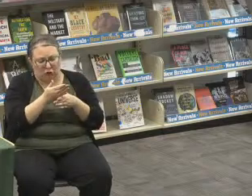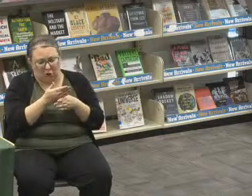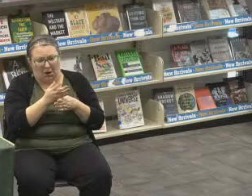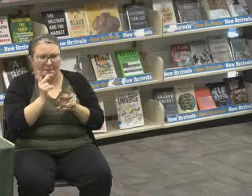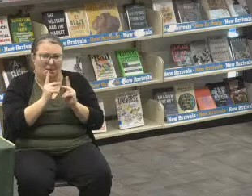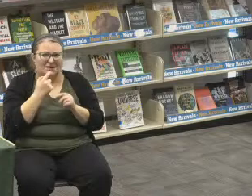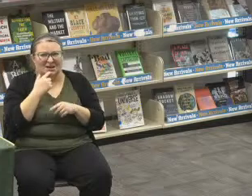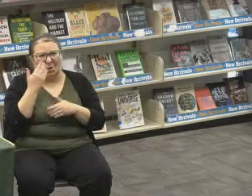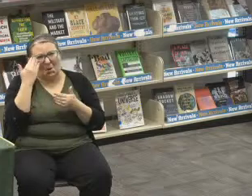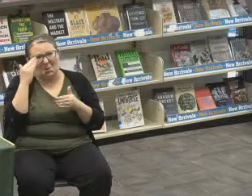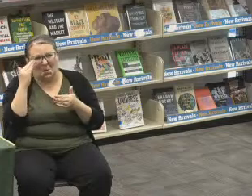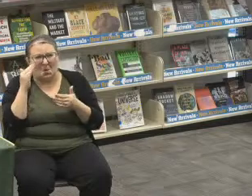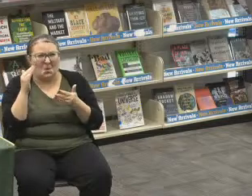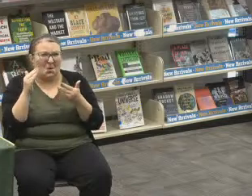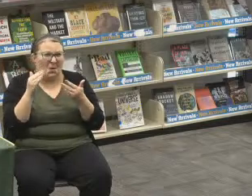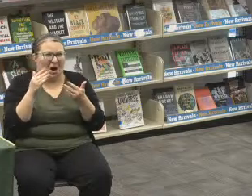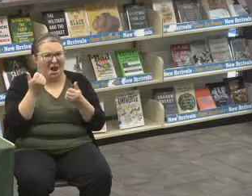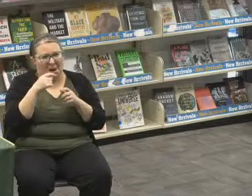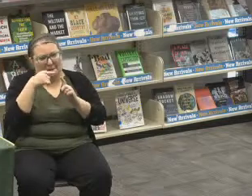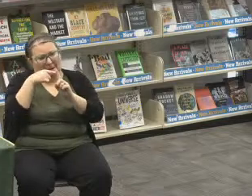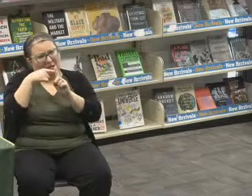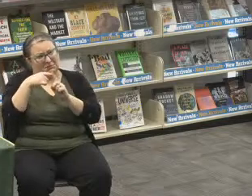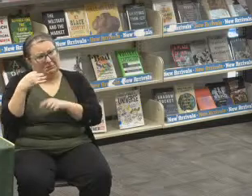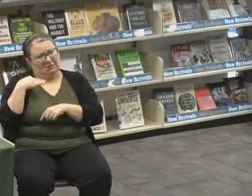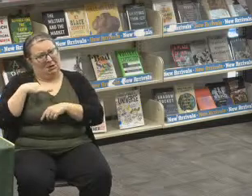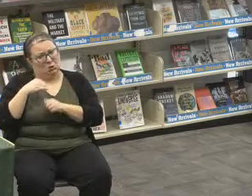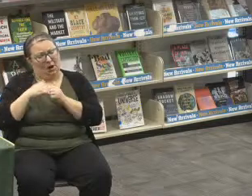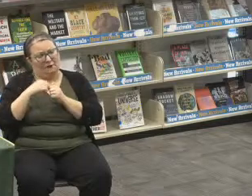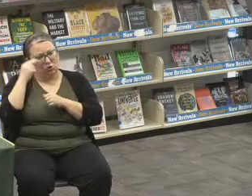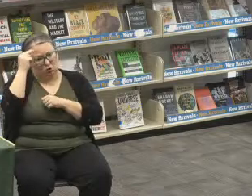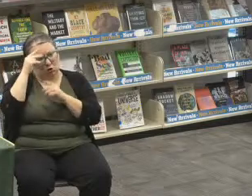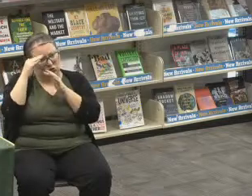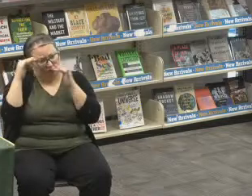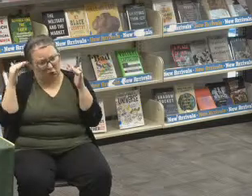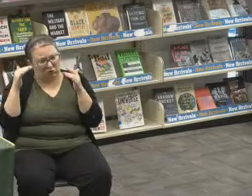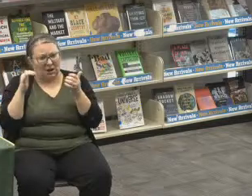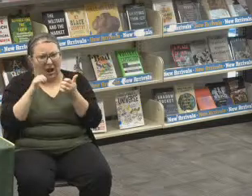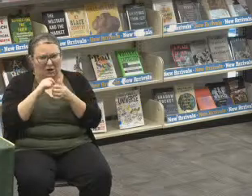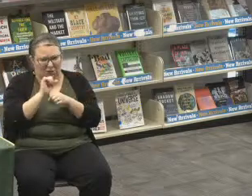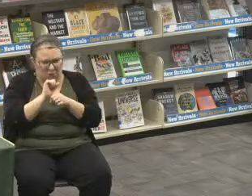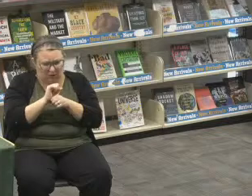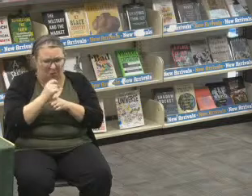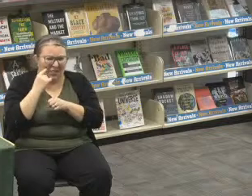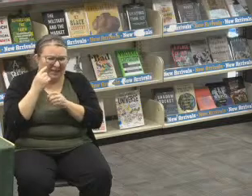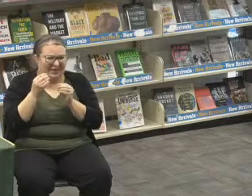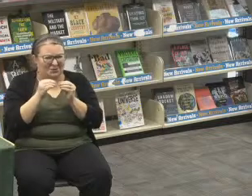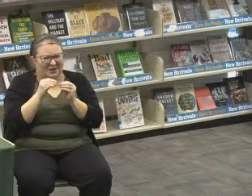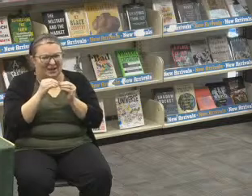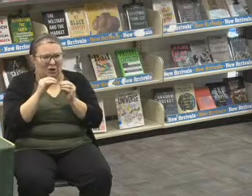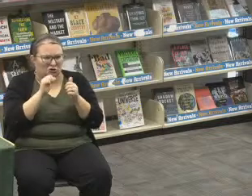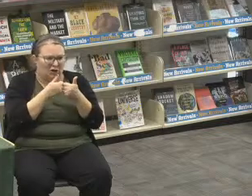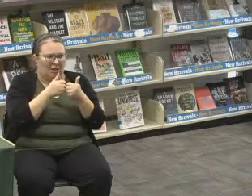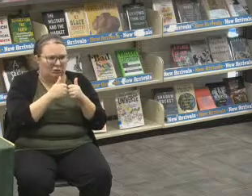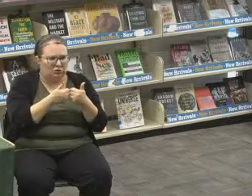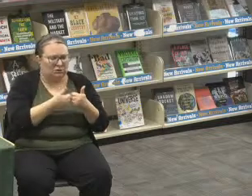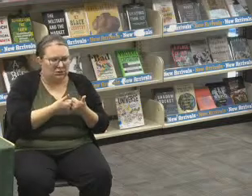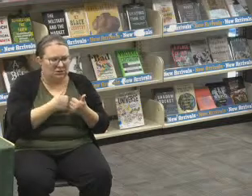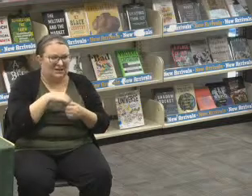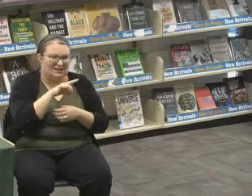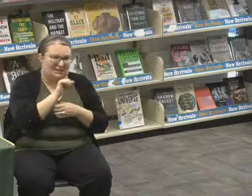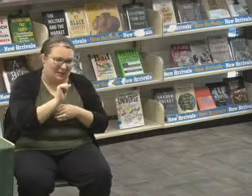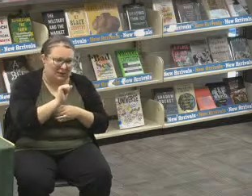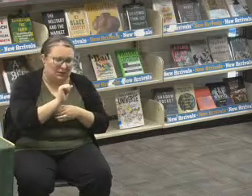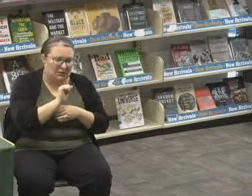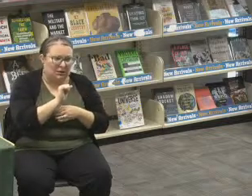are like, I don't know, are there like positives to being neurodiverse, or how does that work? We think of it primarily as like challenges or